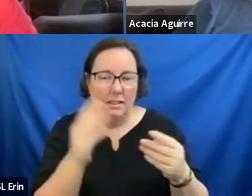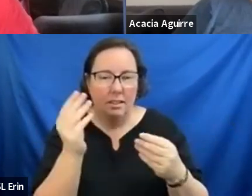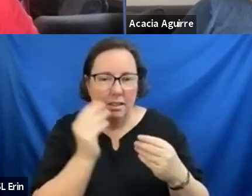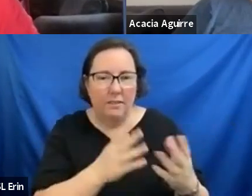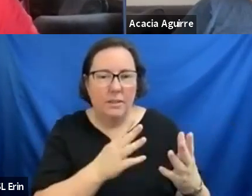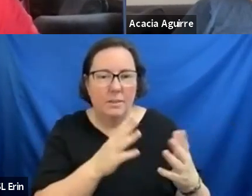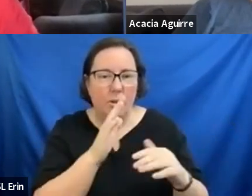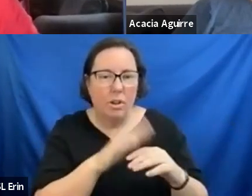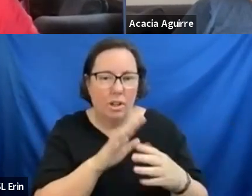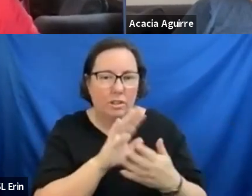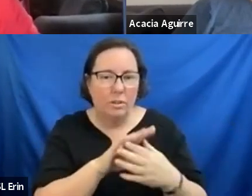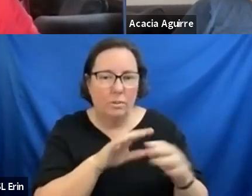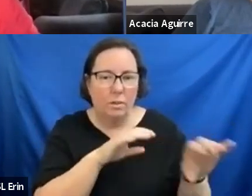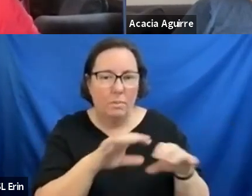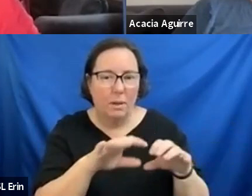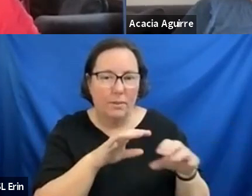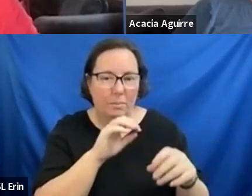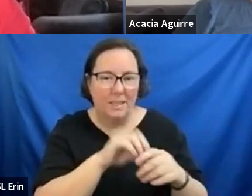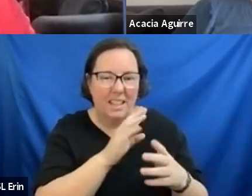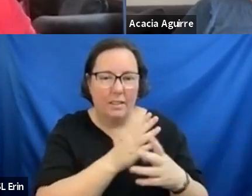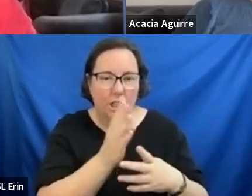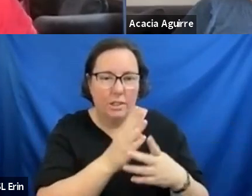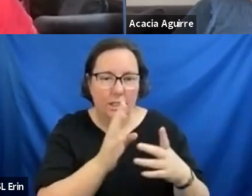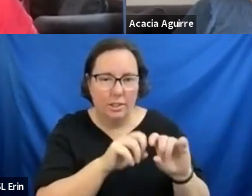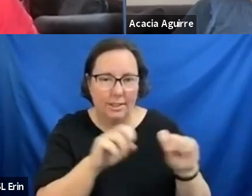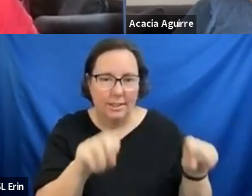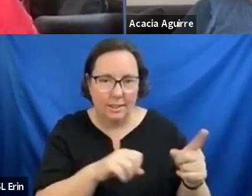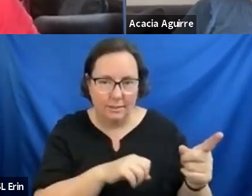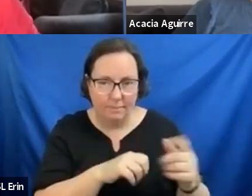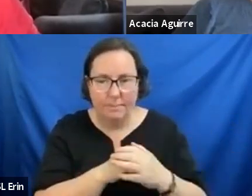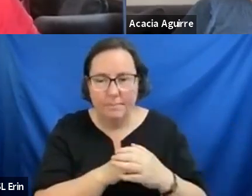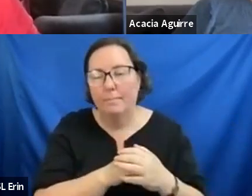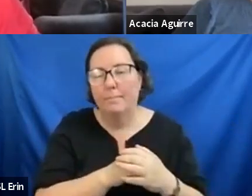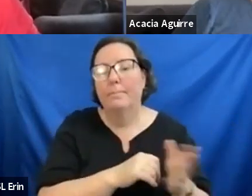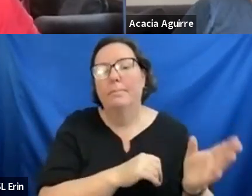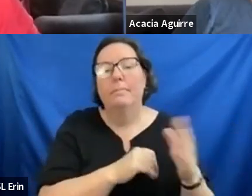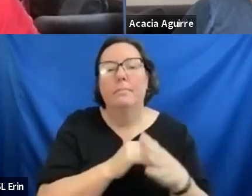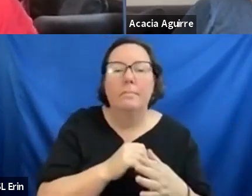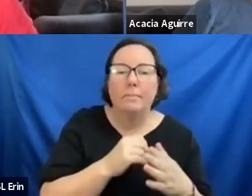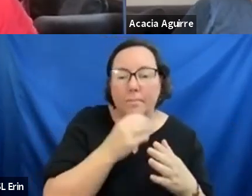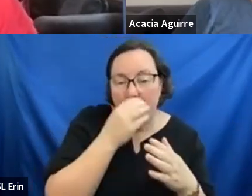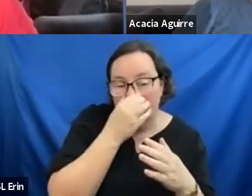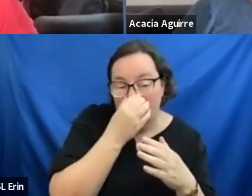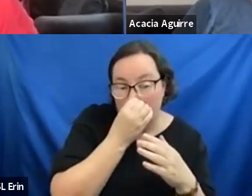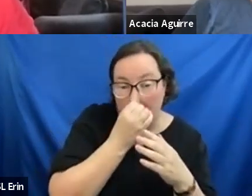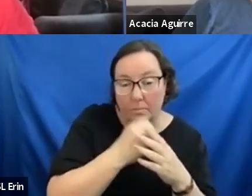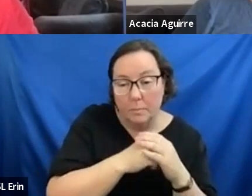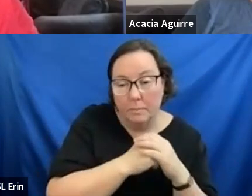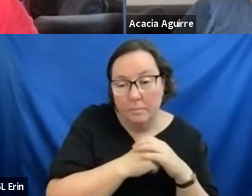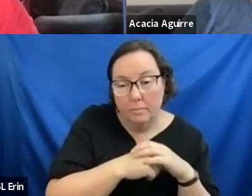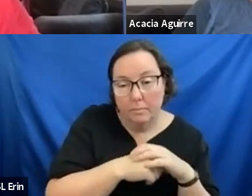information on school performance into their tiering system. And then